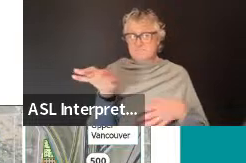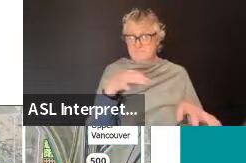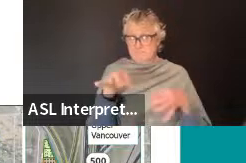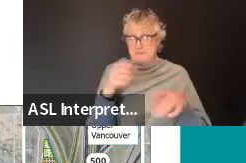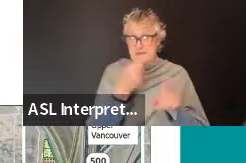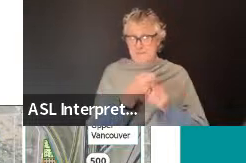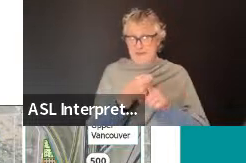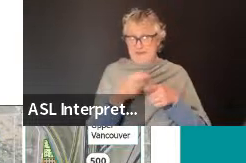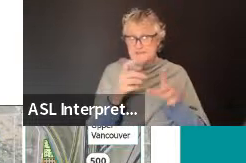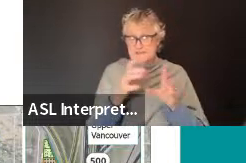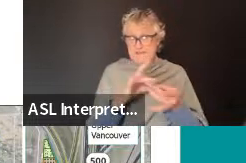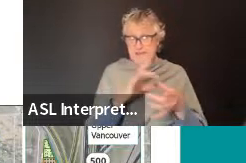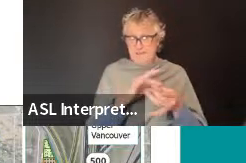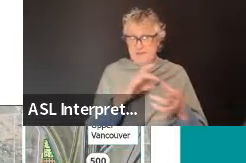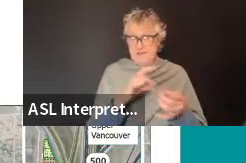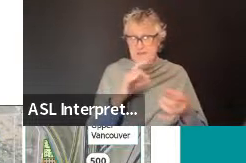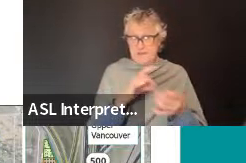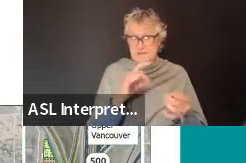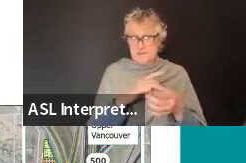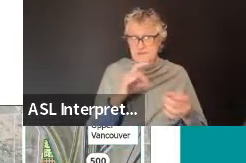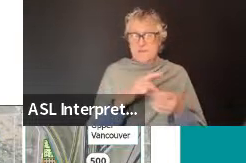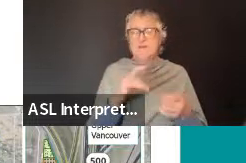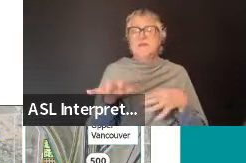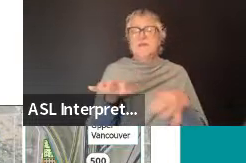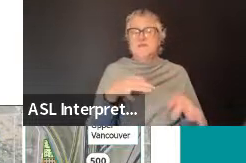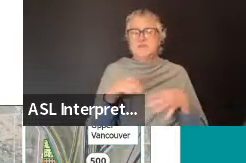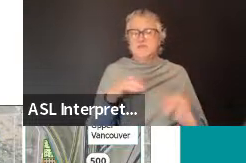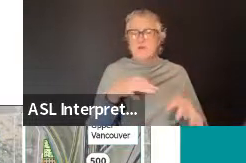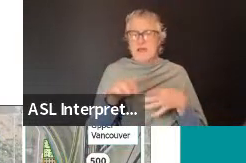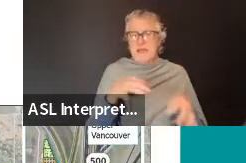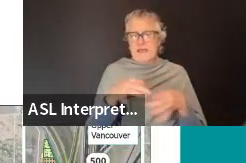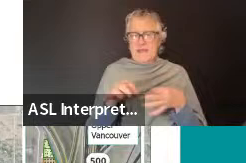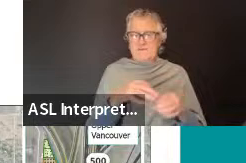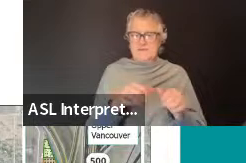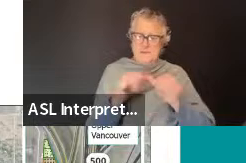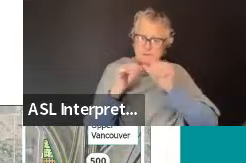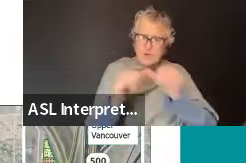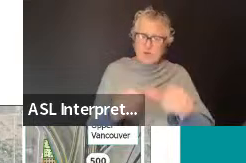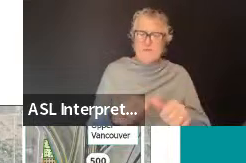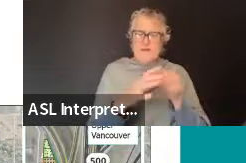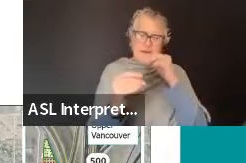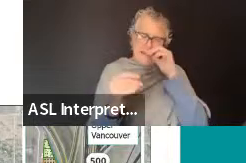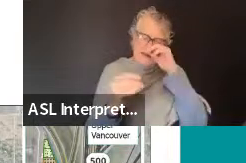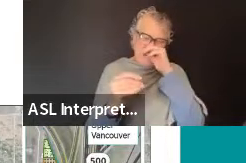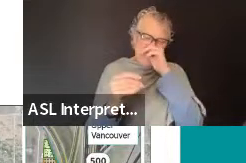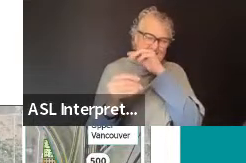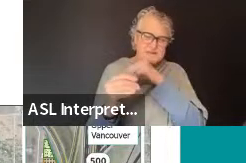and displacements that are required to conduct the work proposed.